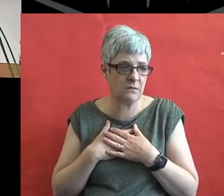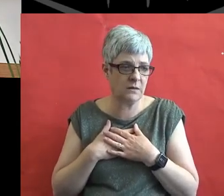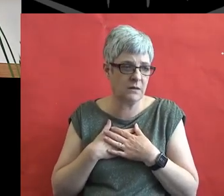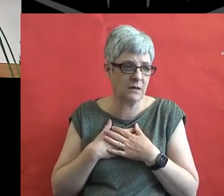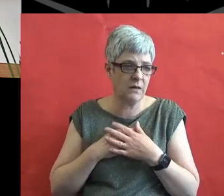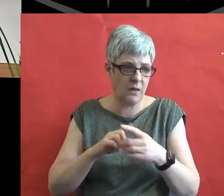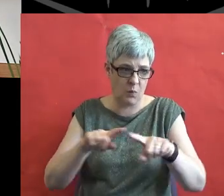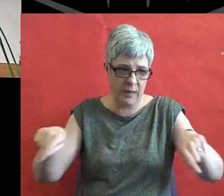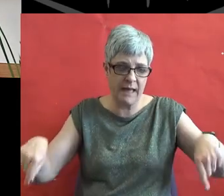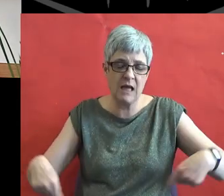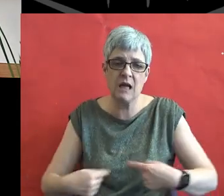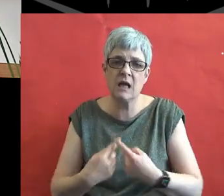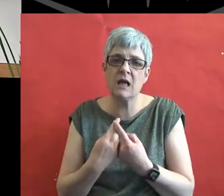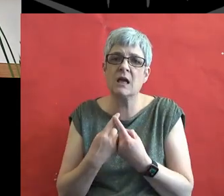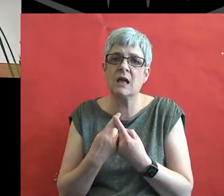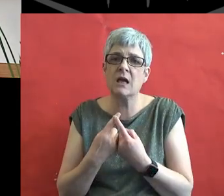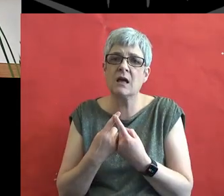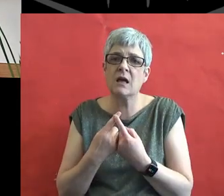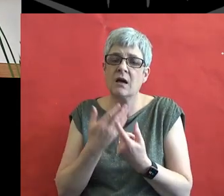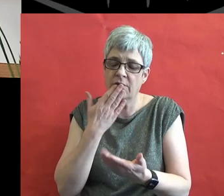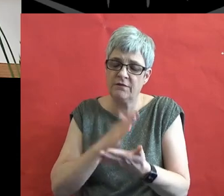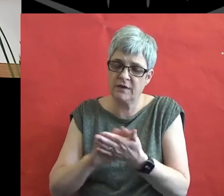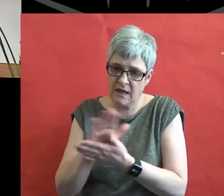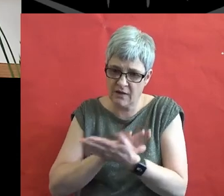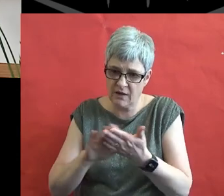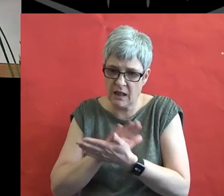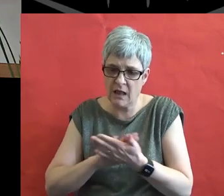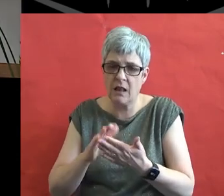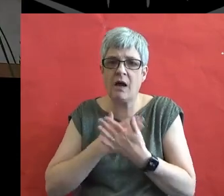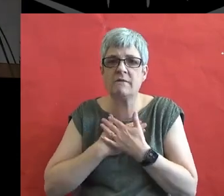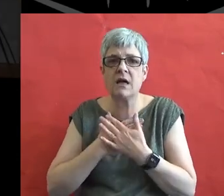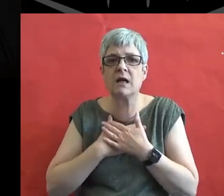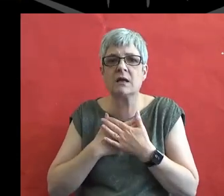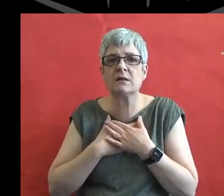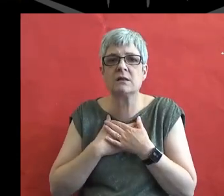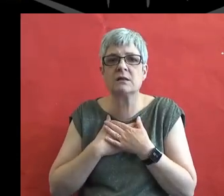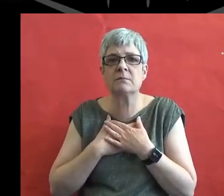that we might be forgivingly loving.